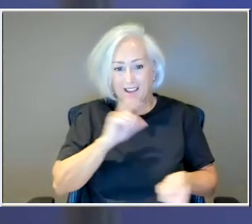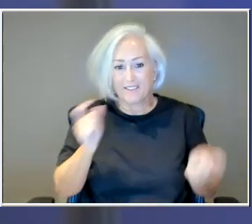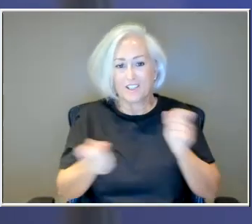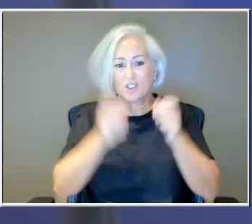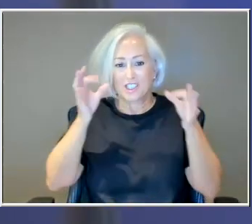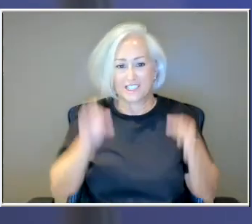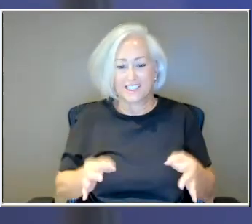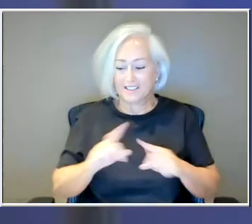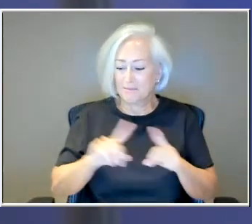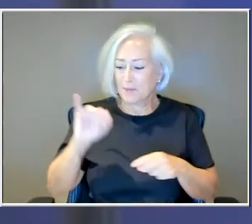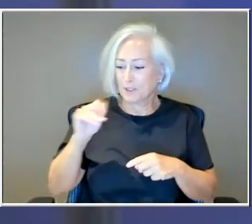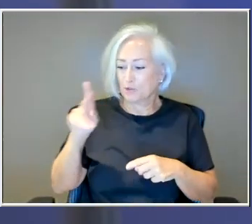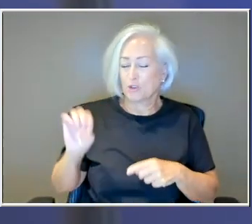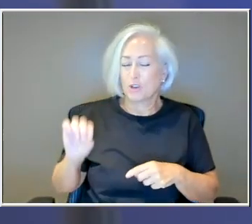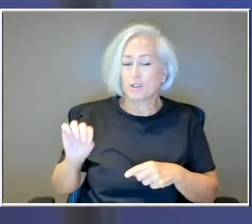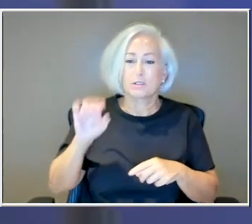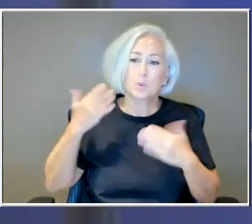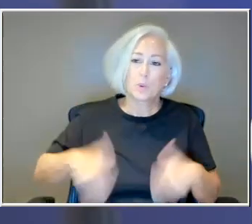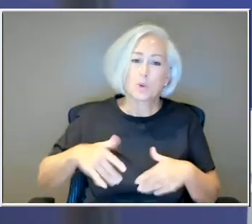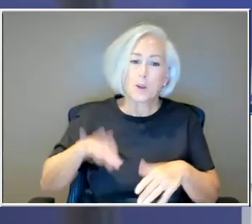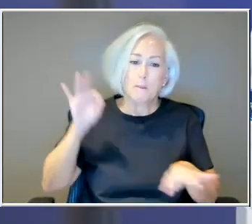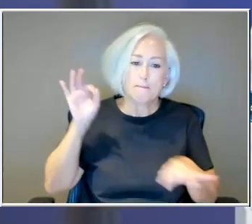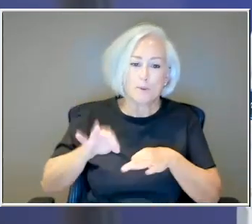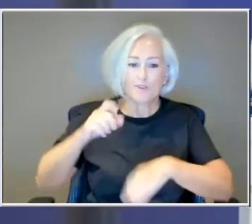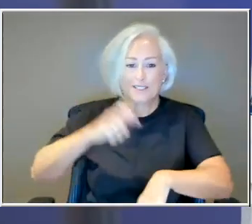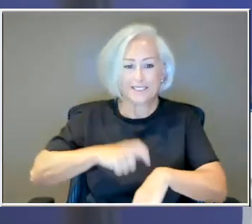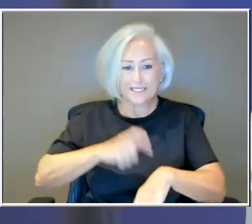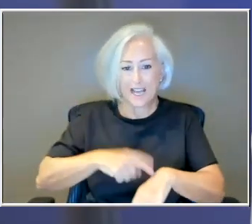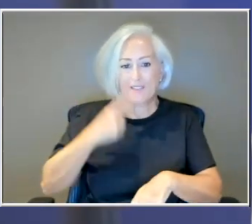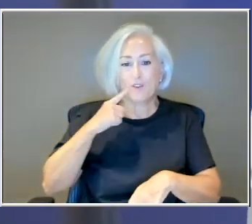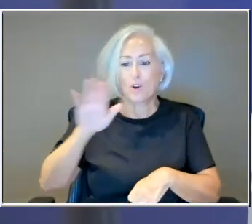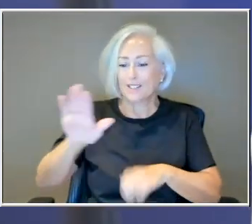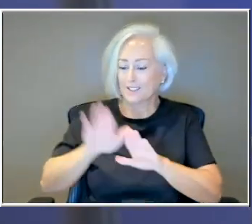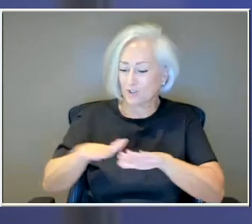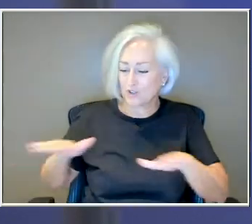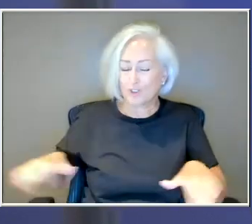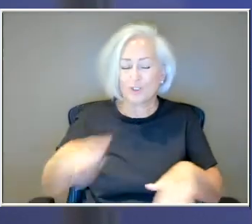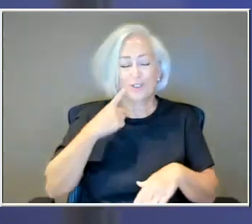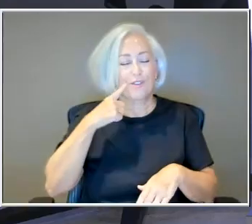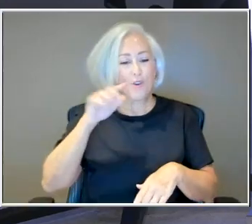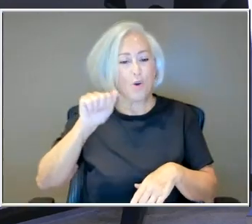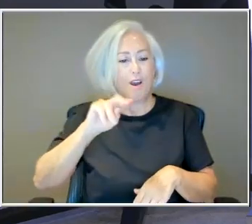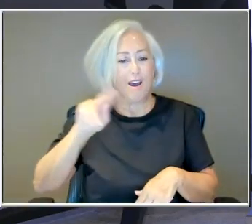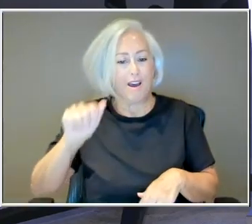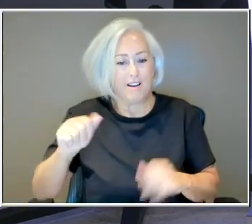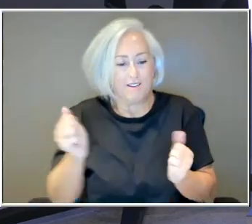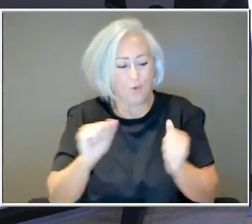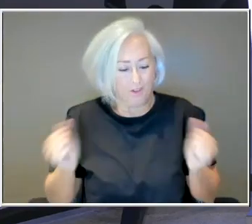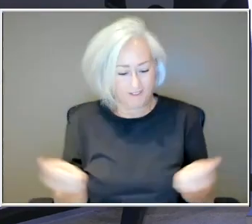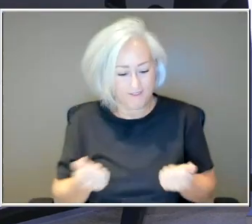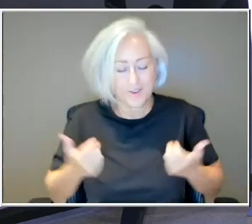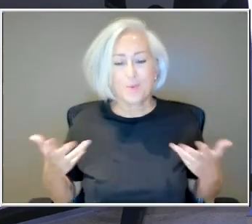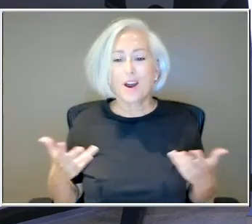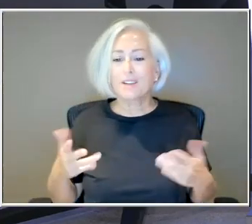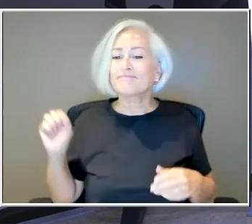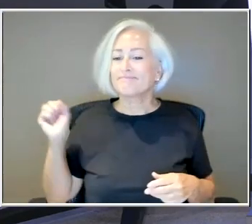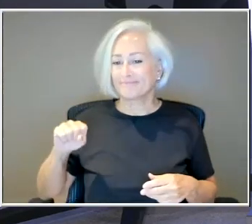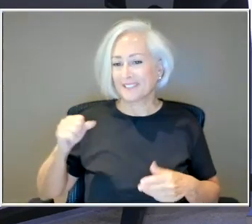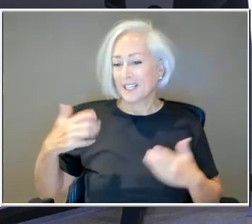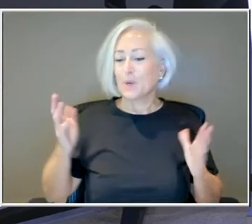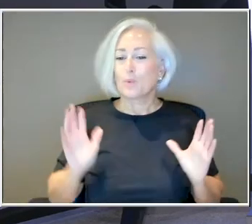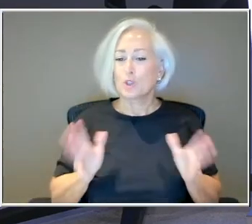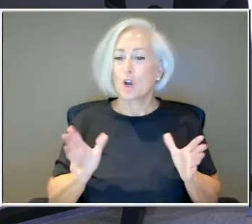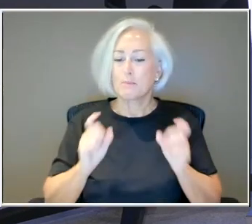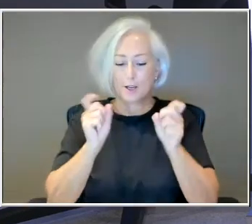and the perfect decision for his children, for Anna, for everybody. And we talk about the donors on our program. You are